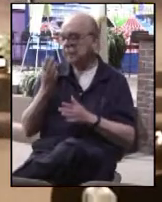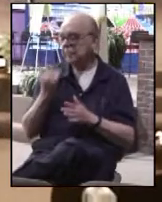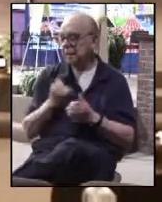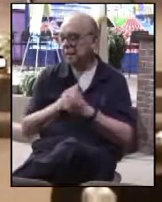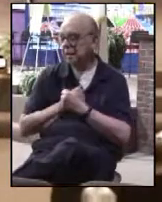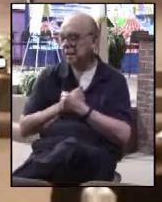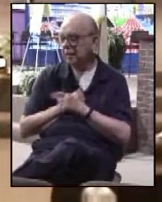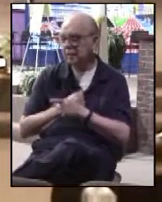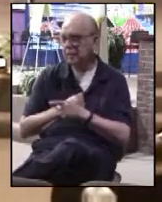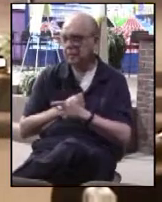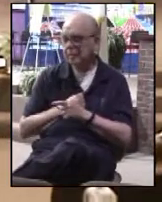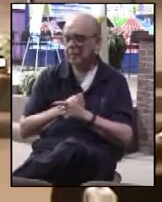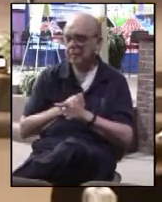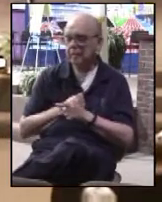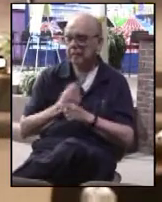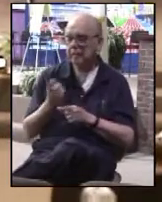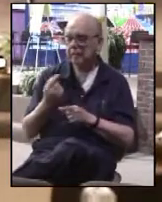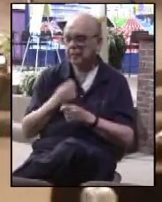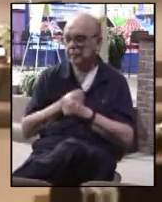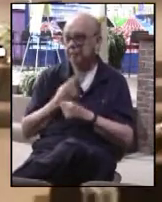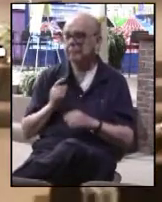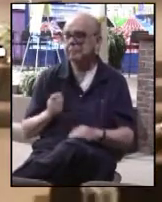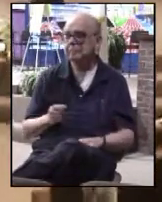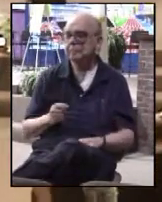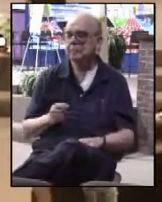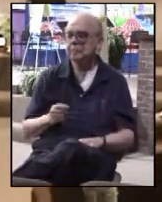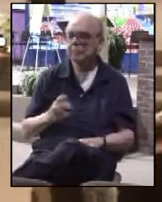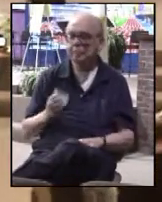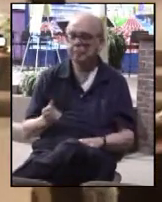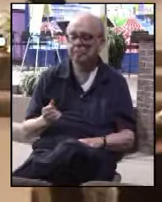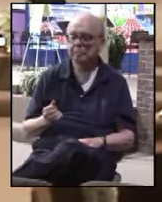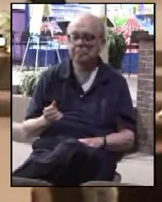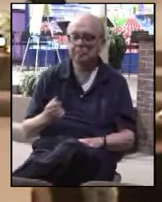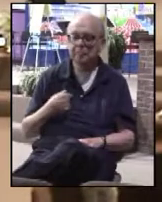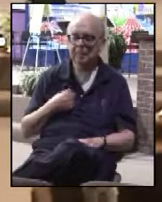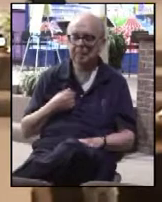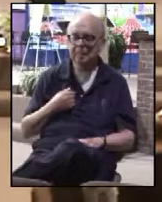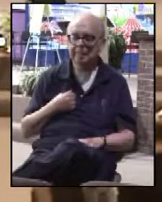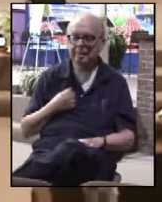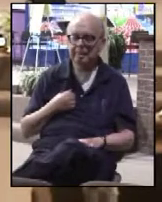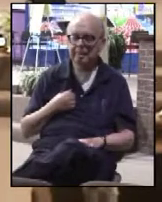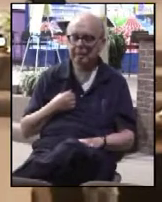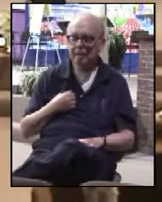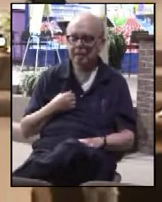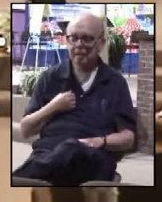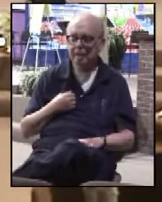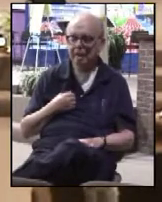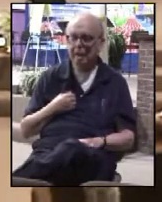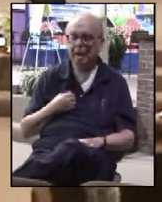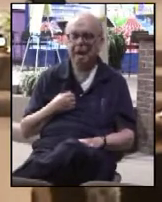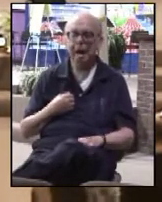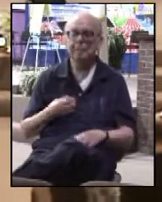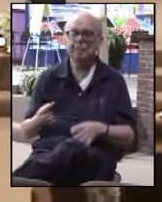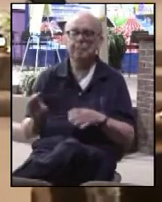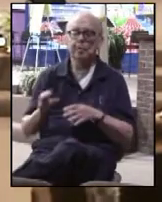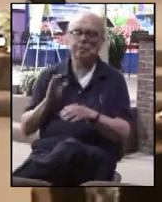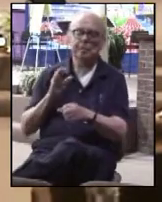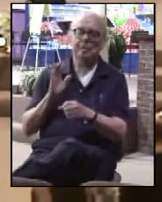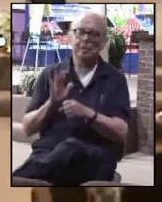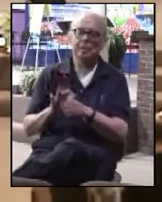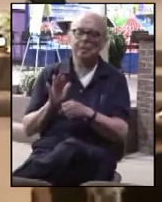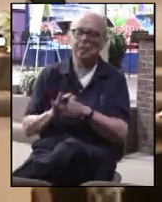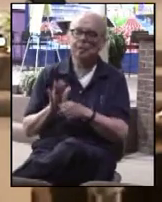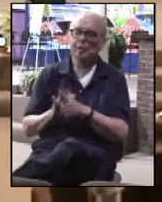it isn't because I love it for me because if it was me I'd be pouring my coat through there and trying to chill